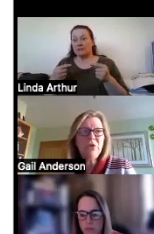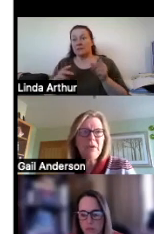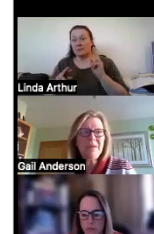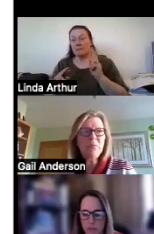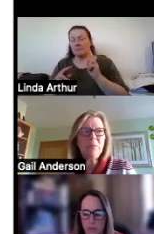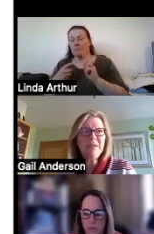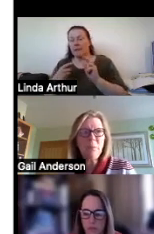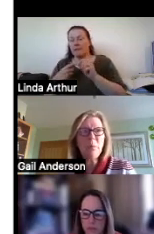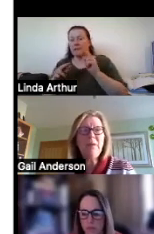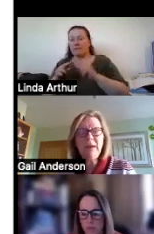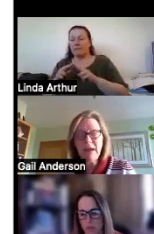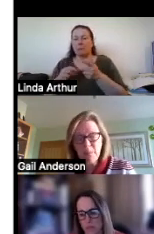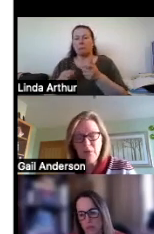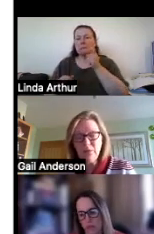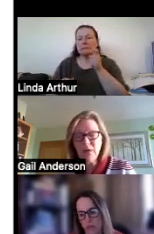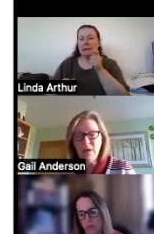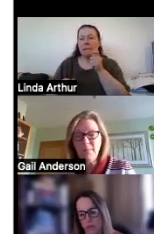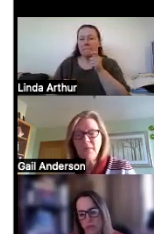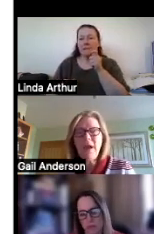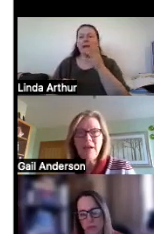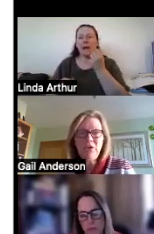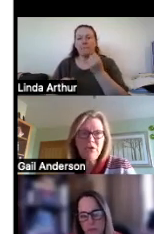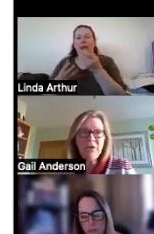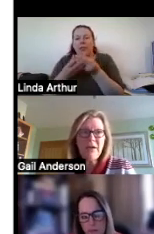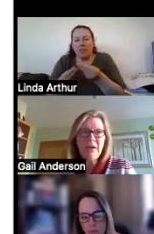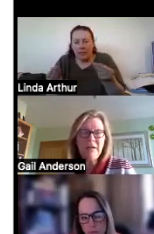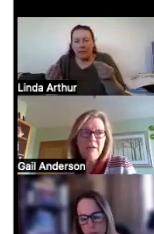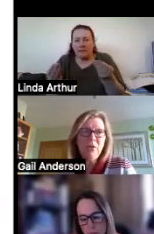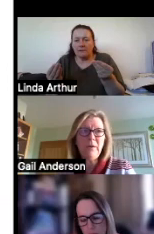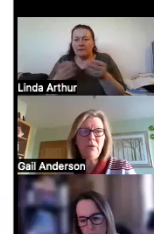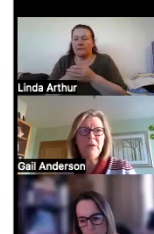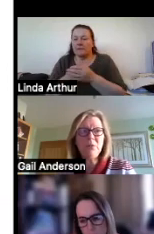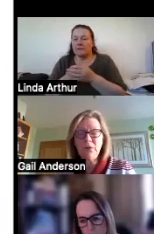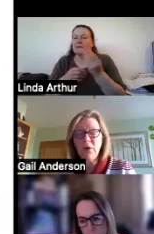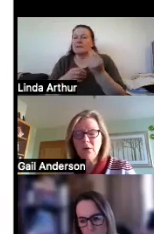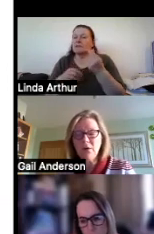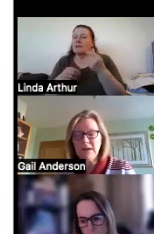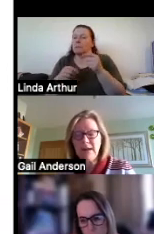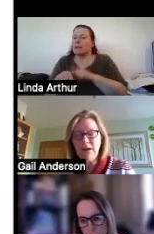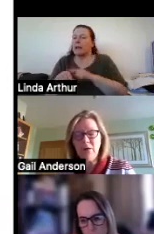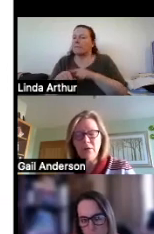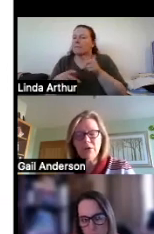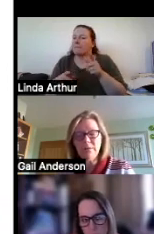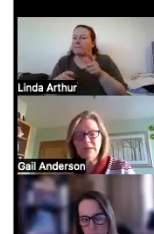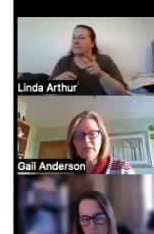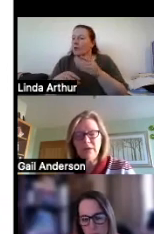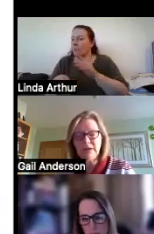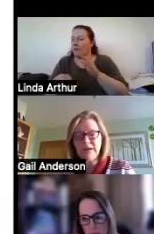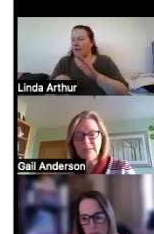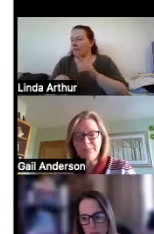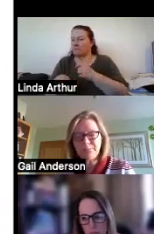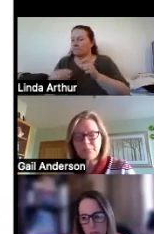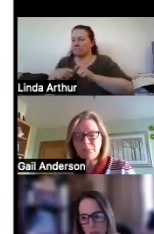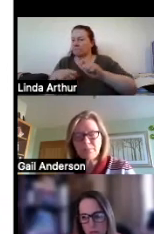The majority of these will be temporary, they can be overcome, and usually in quite a few cases will not cause any long-term